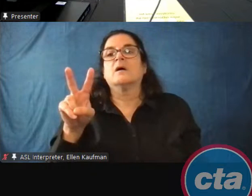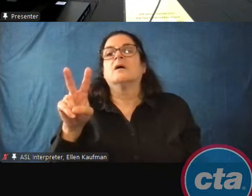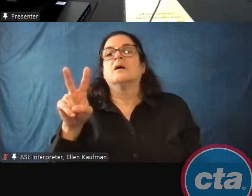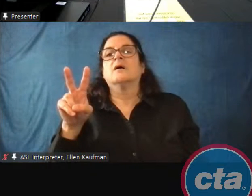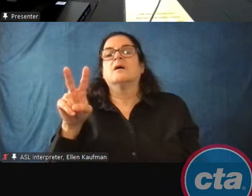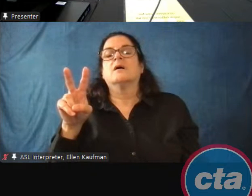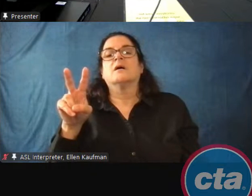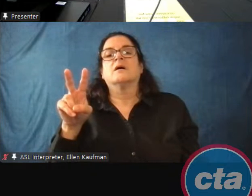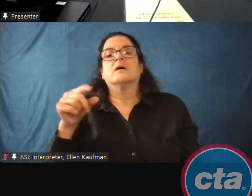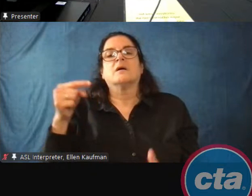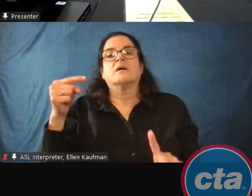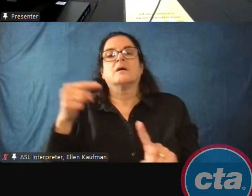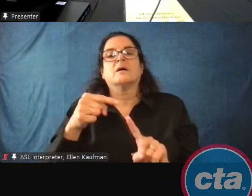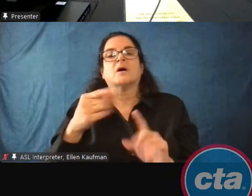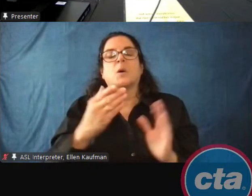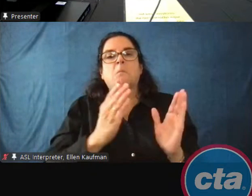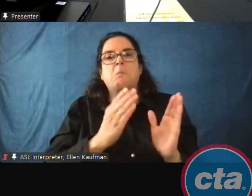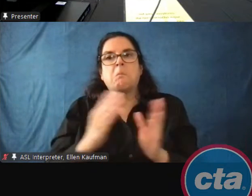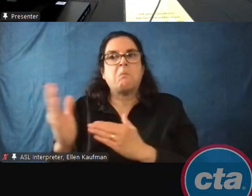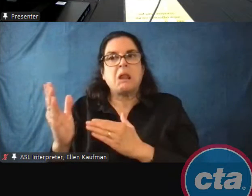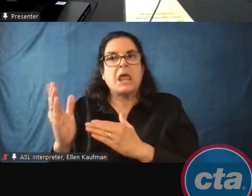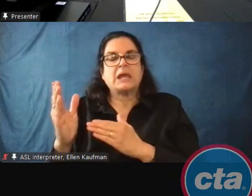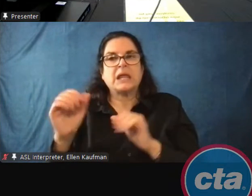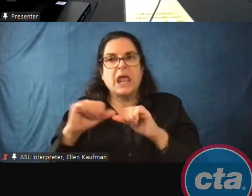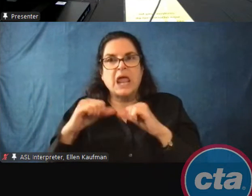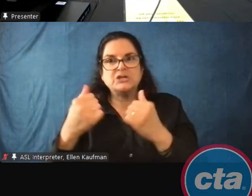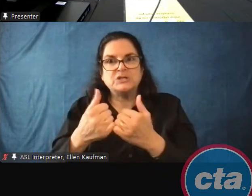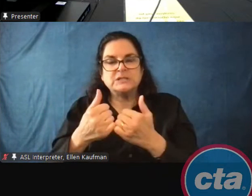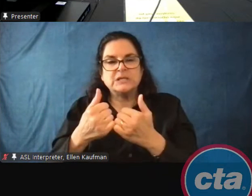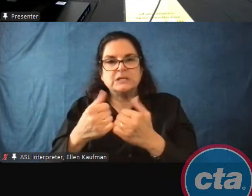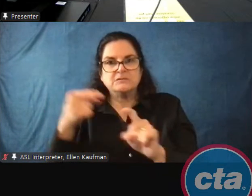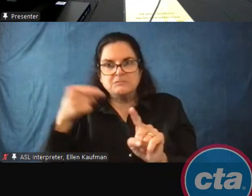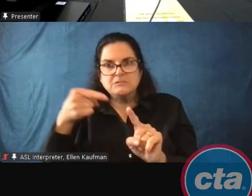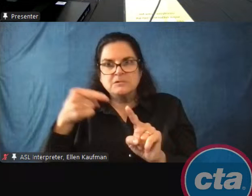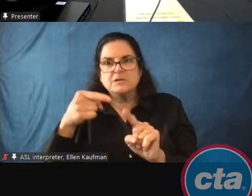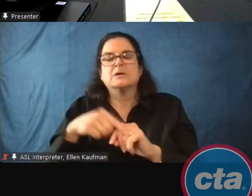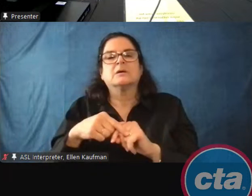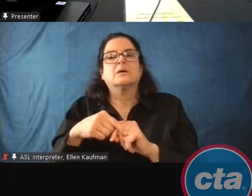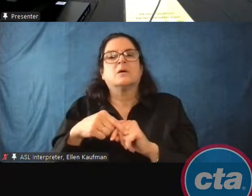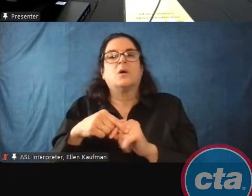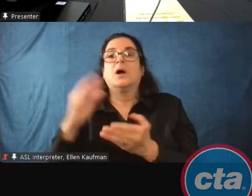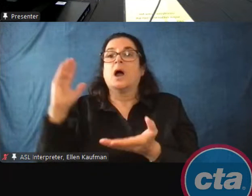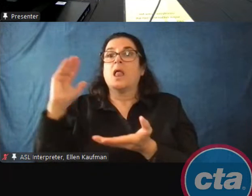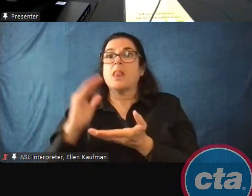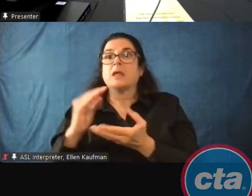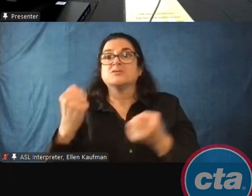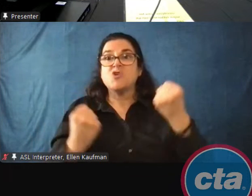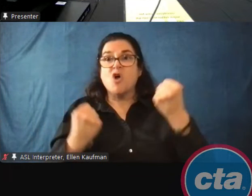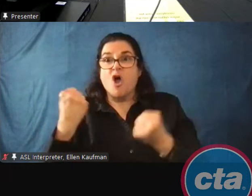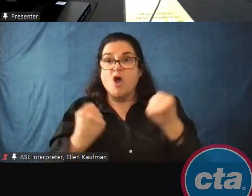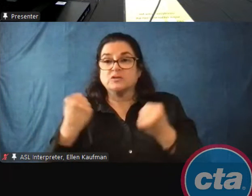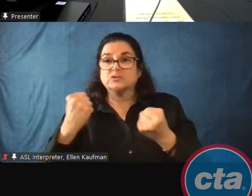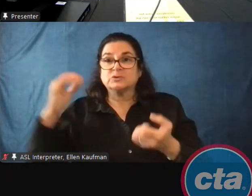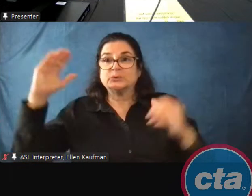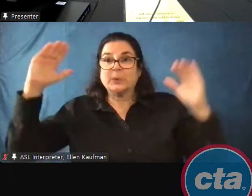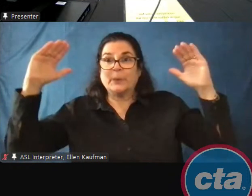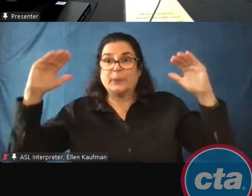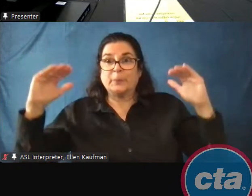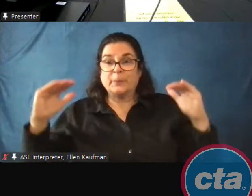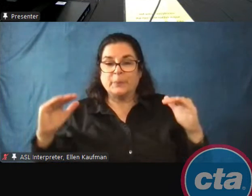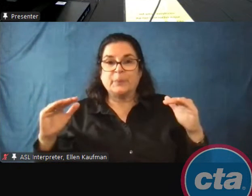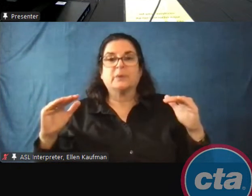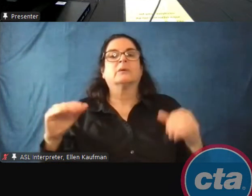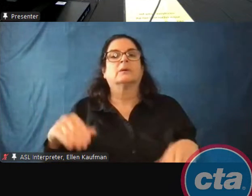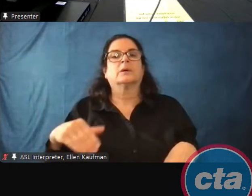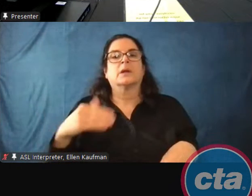target for most planning agencies throughout the US, right? The less cars you have on the roads, the lower the VMT, the better